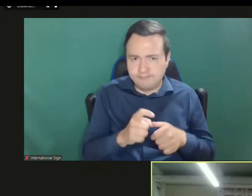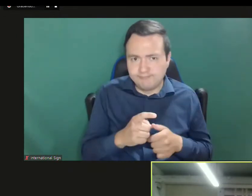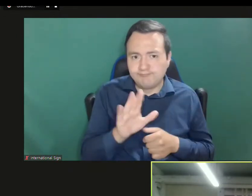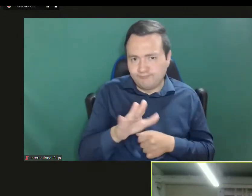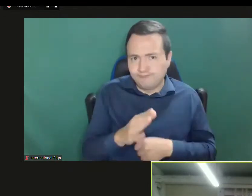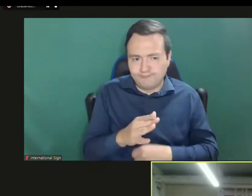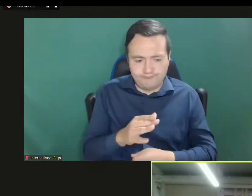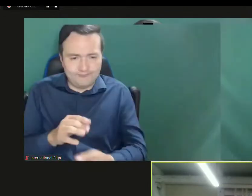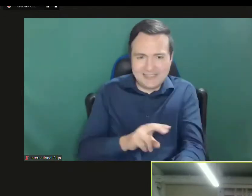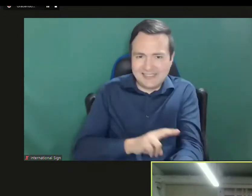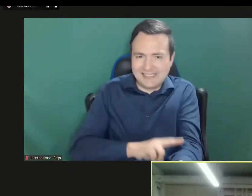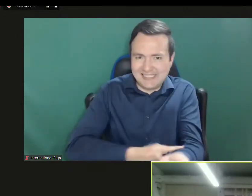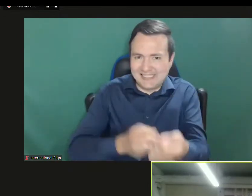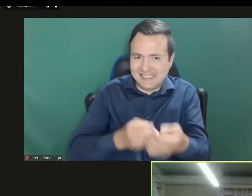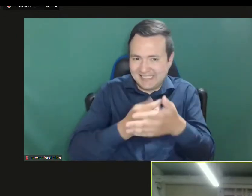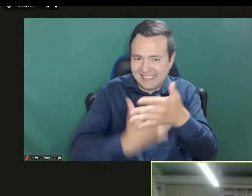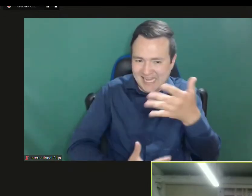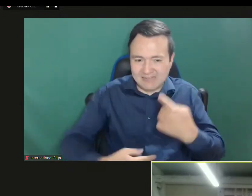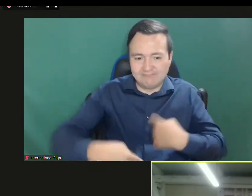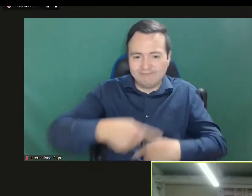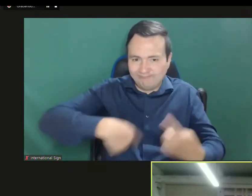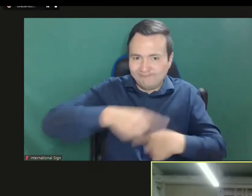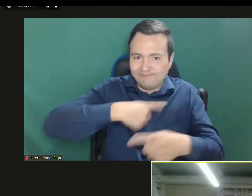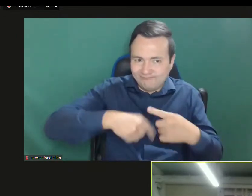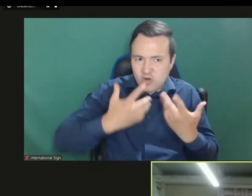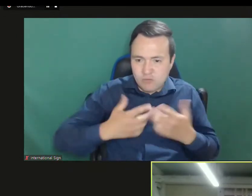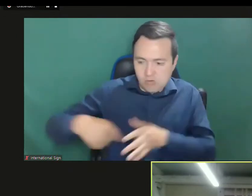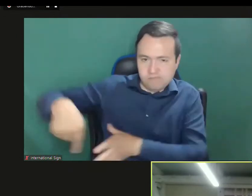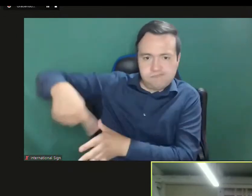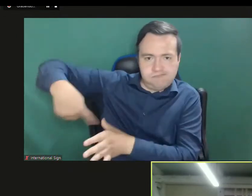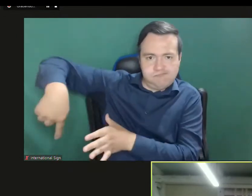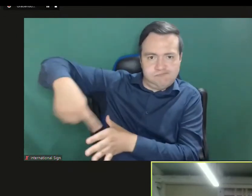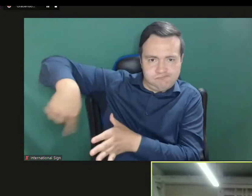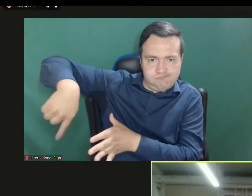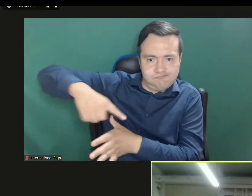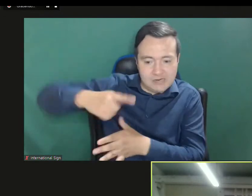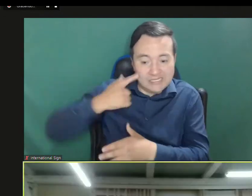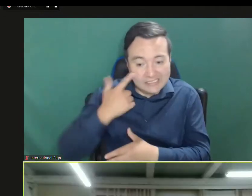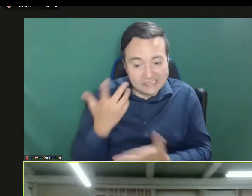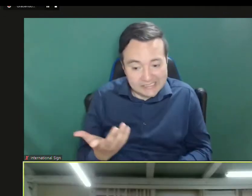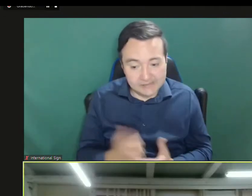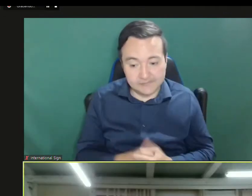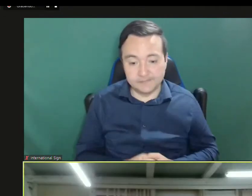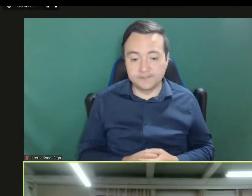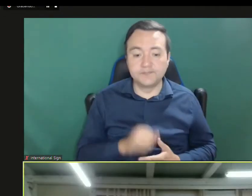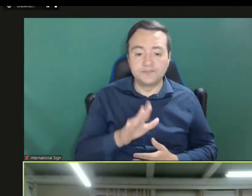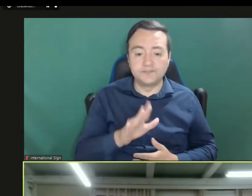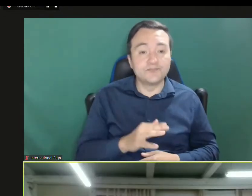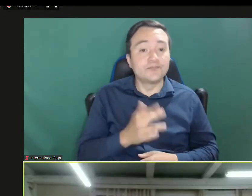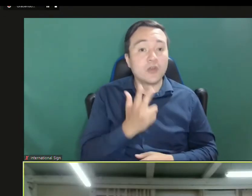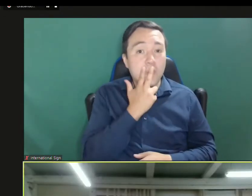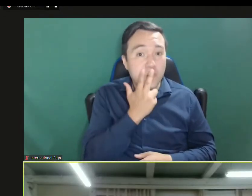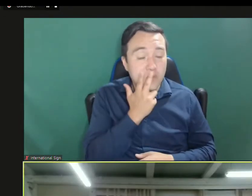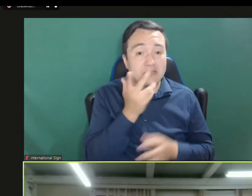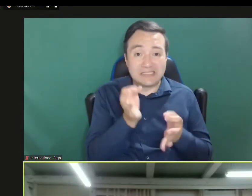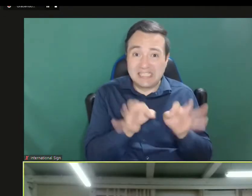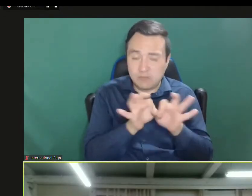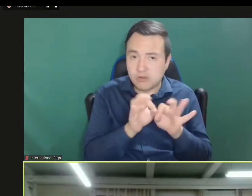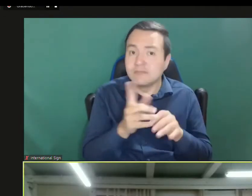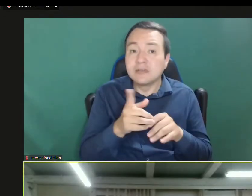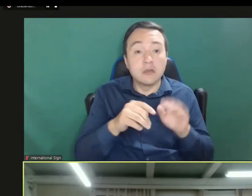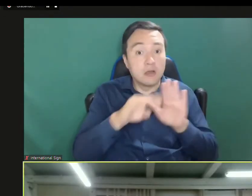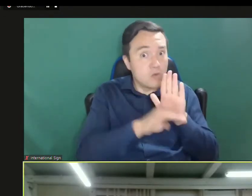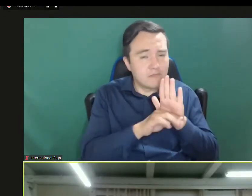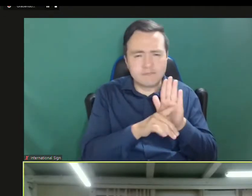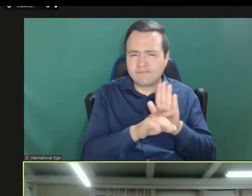met Roken, which means the Quit to Smoke program, was launched and implemented in different districts such as